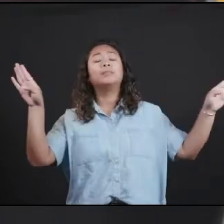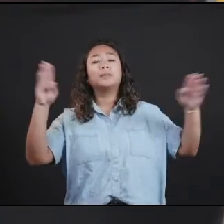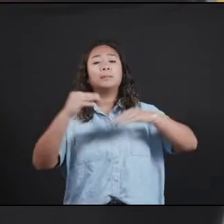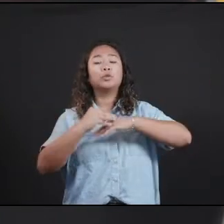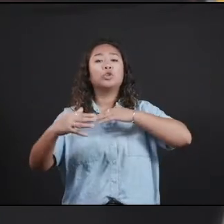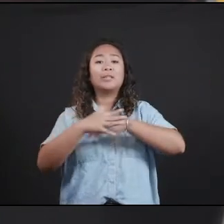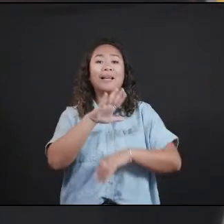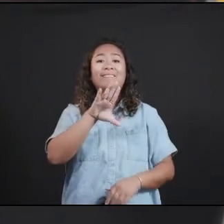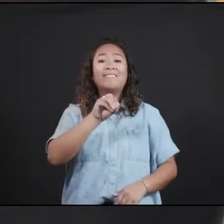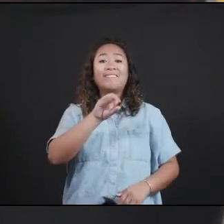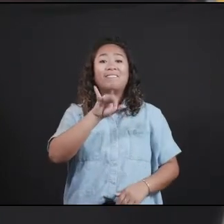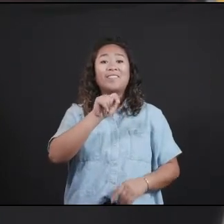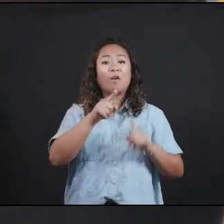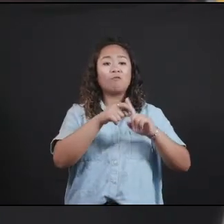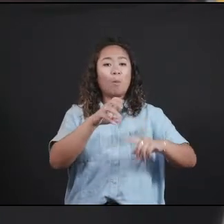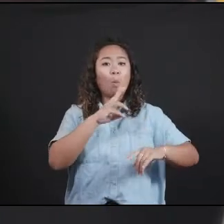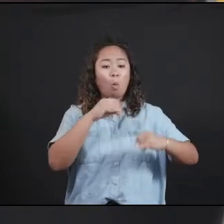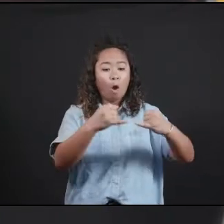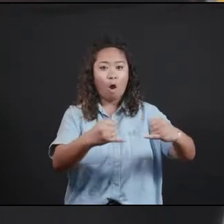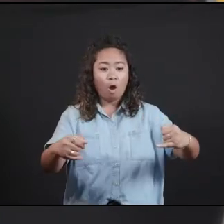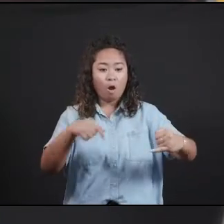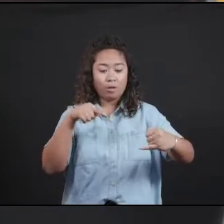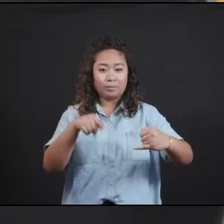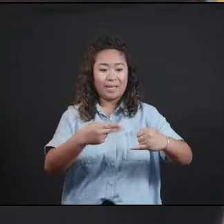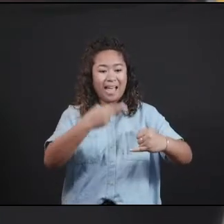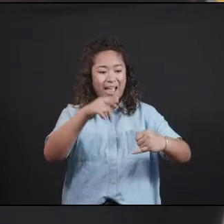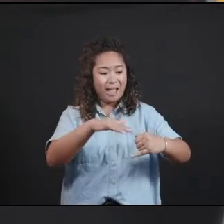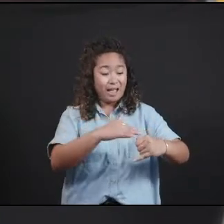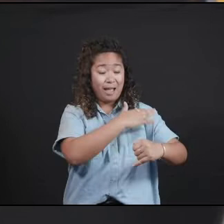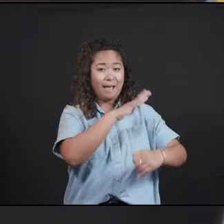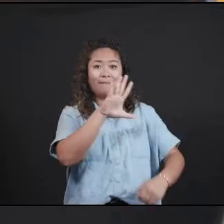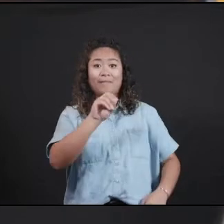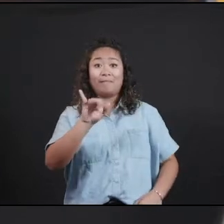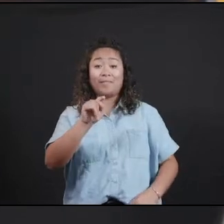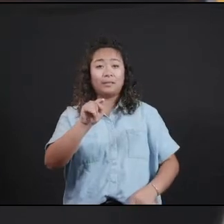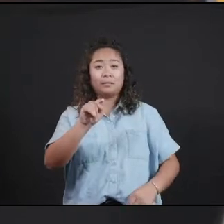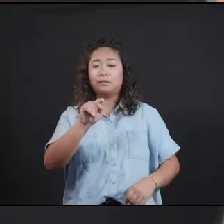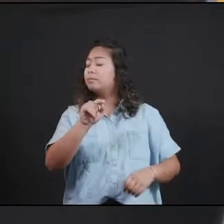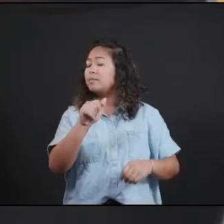Good afternoon, Governor. This is Sean Pennington from The Source. Hey, Sean.